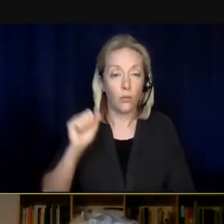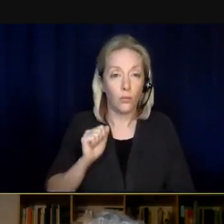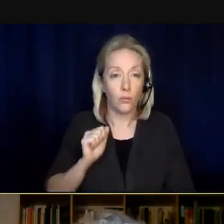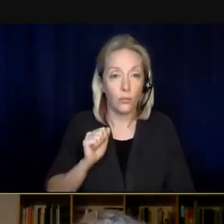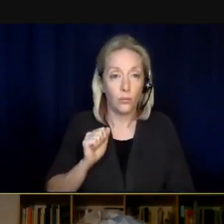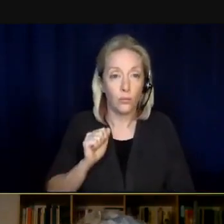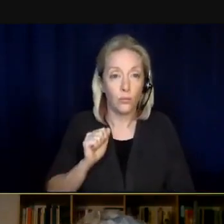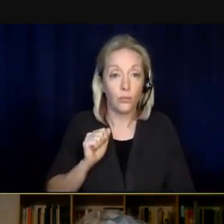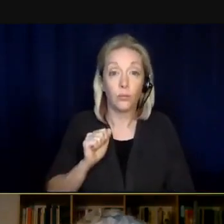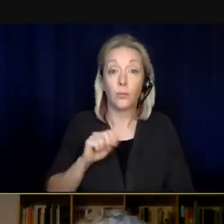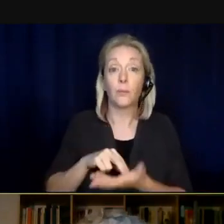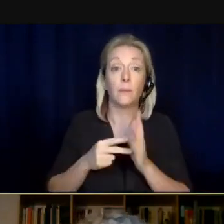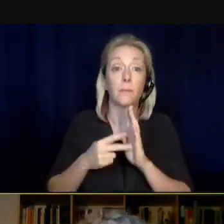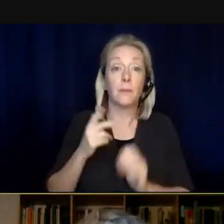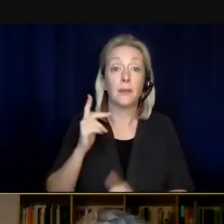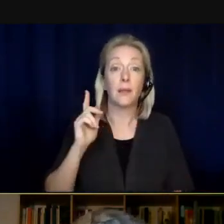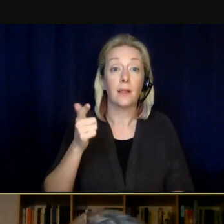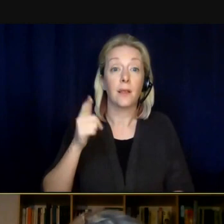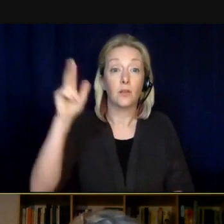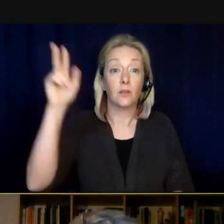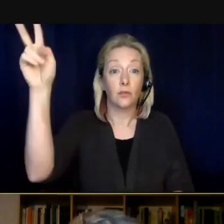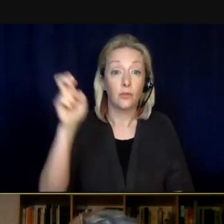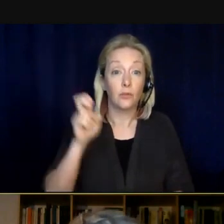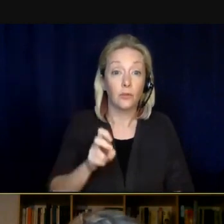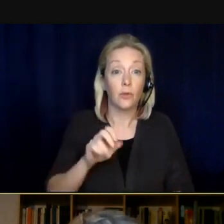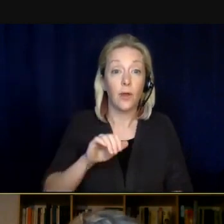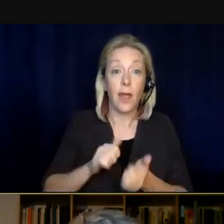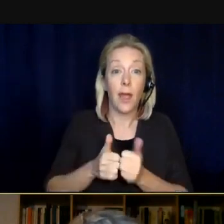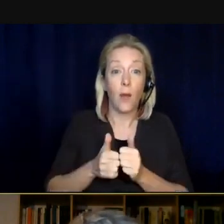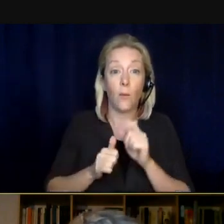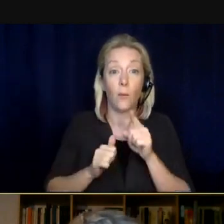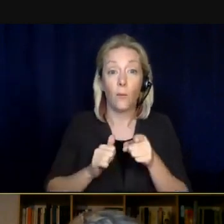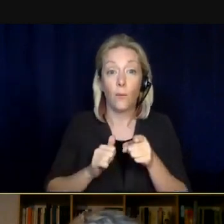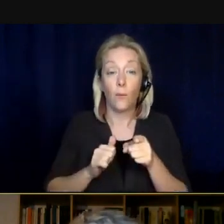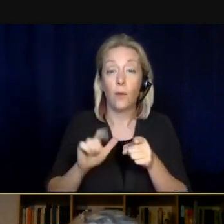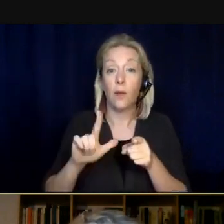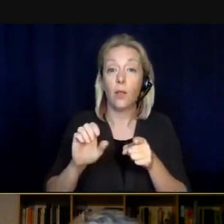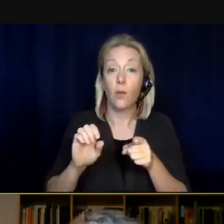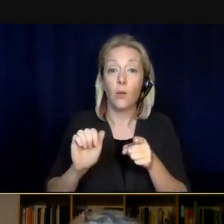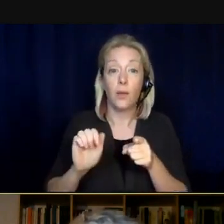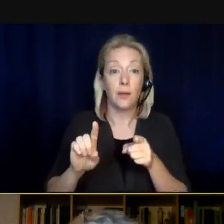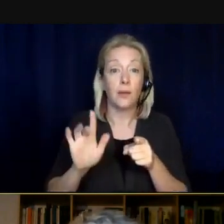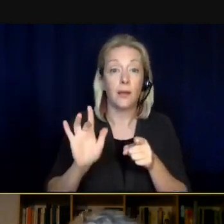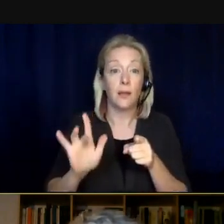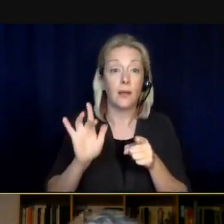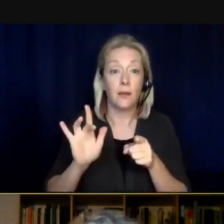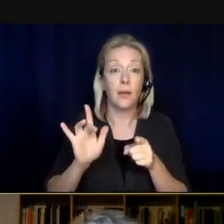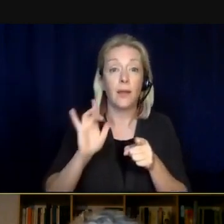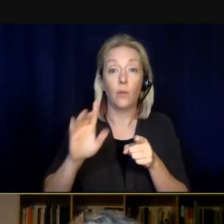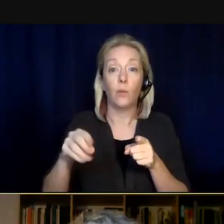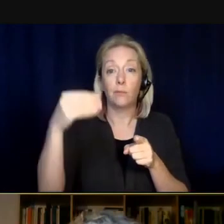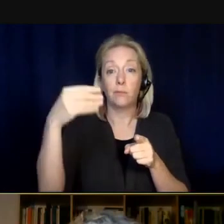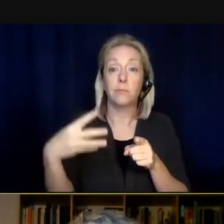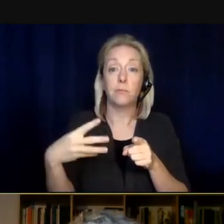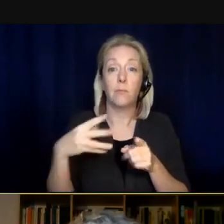to fetch something from my bank, I hit this button, load, and it will give me a list of the